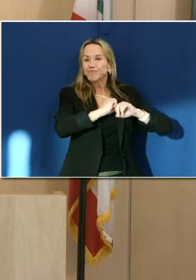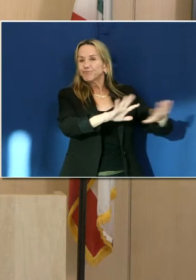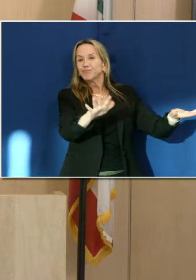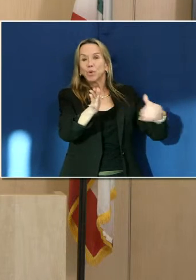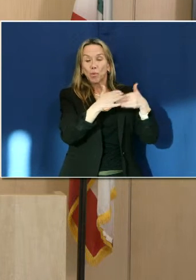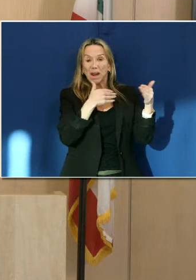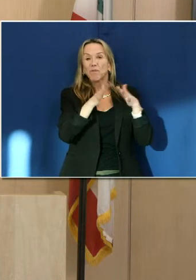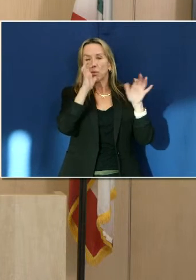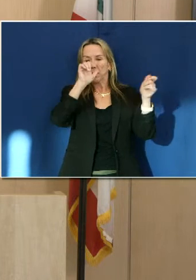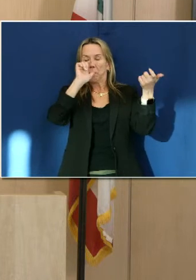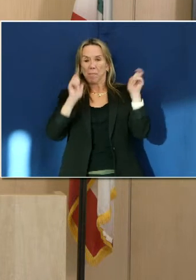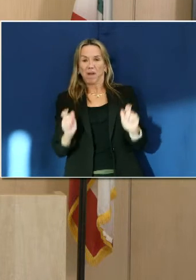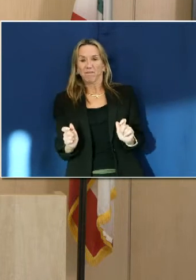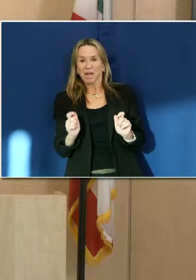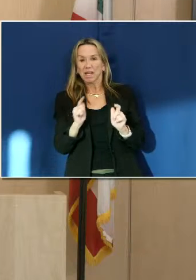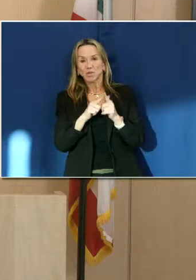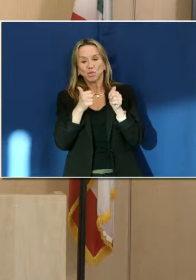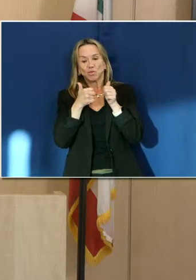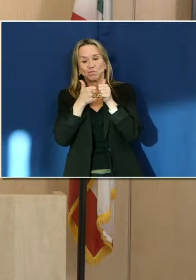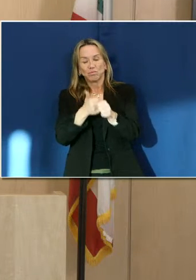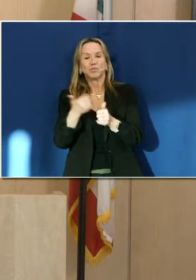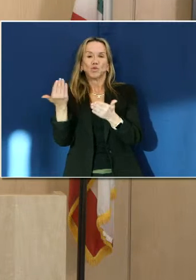be modified to reflect the new guidance.